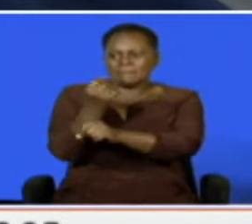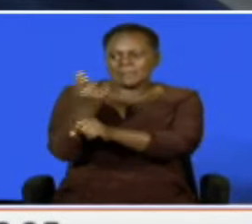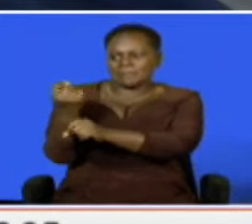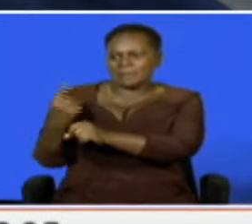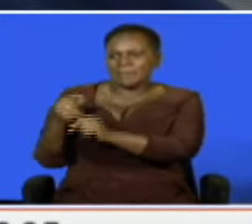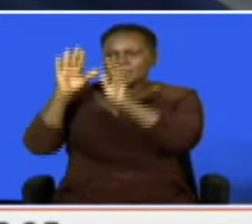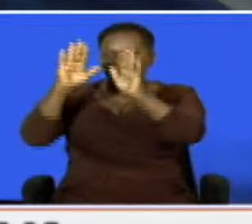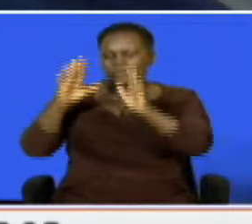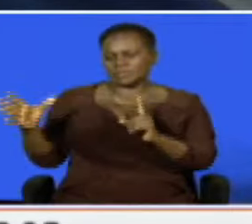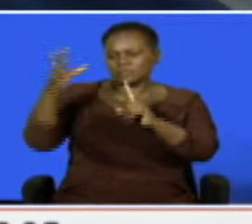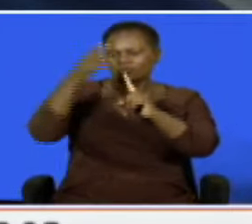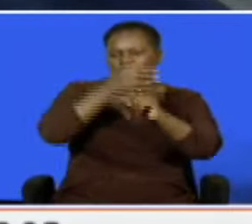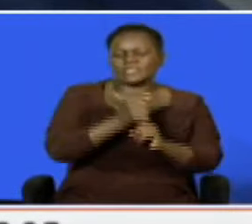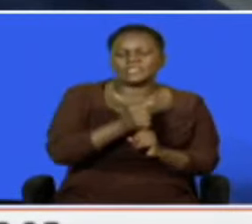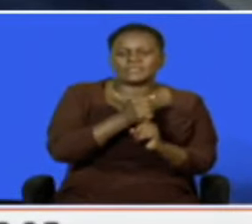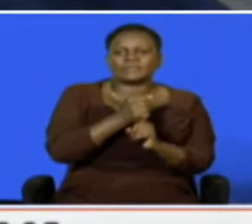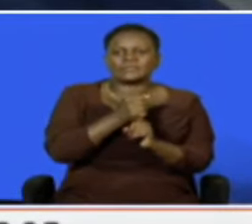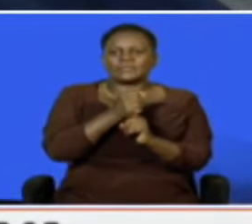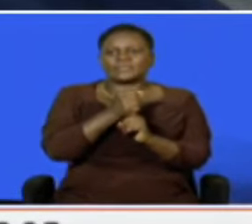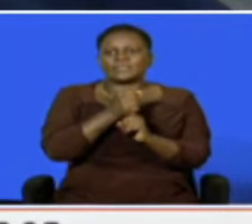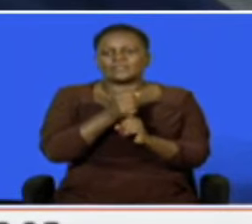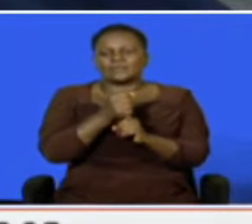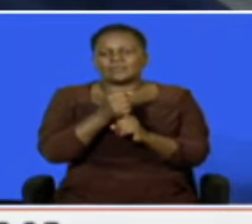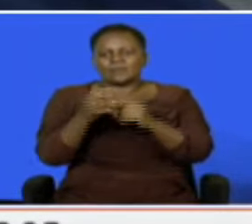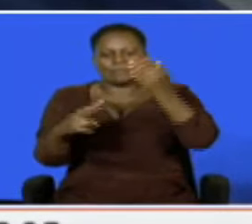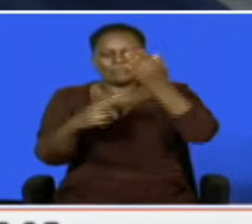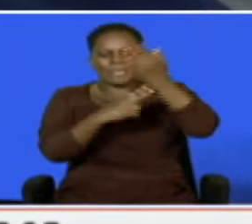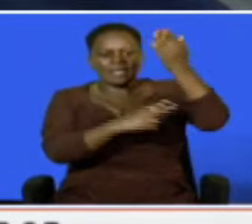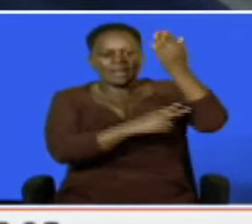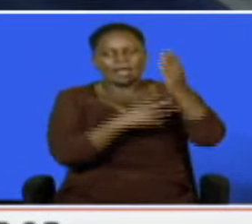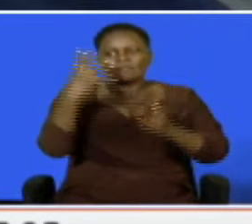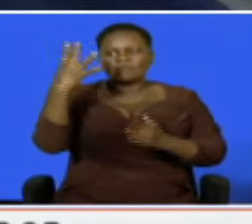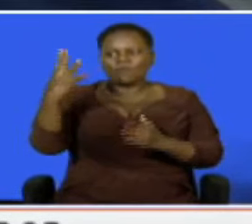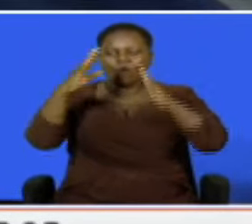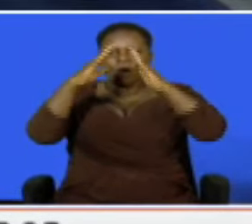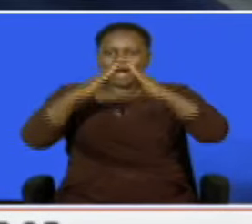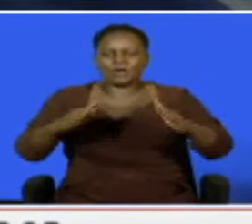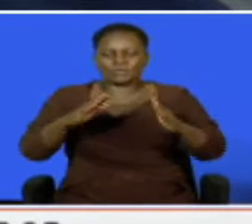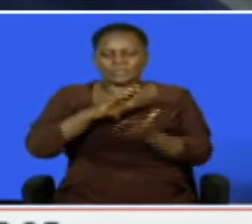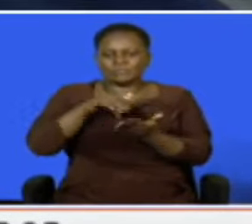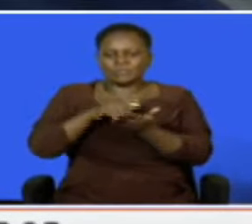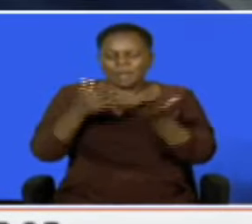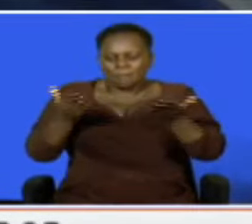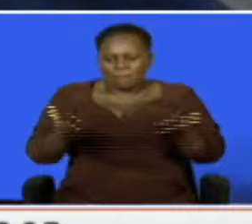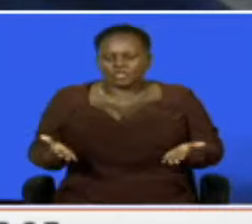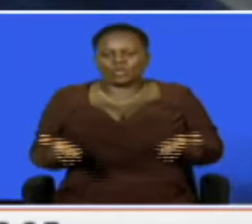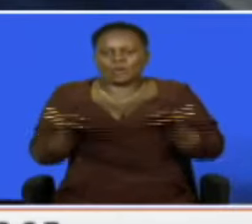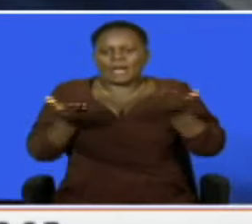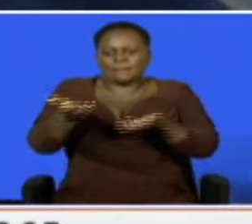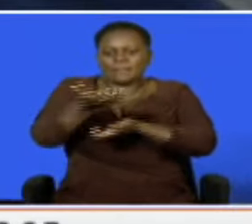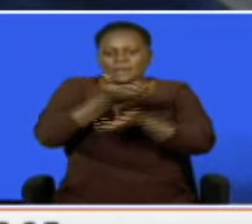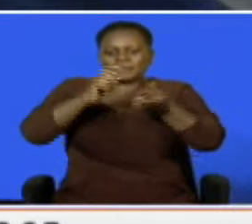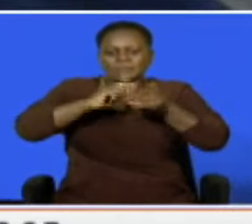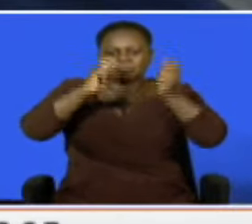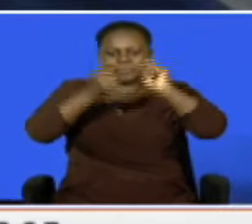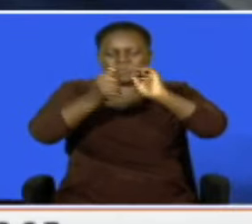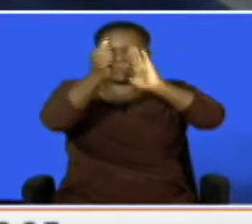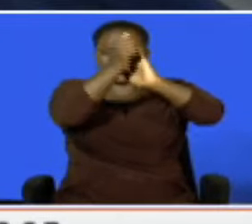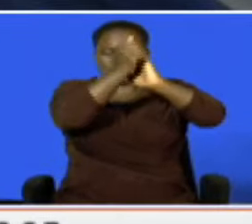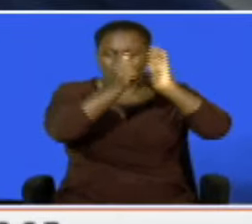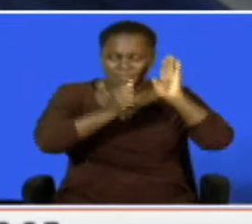for realization of the core pillar of housing and settlement under the bottom-up economic transformation